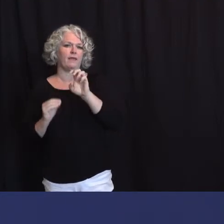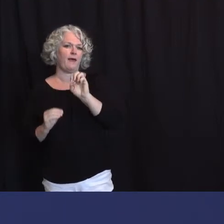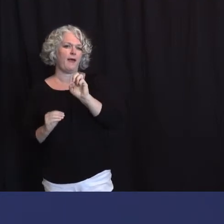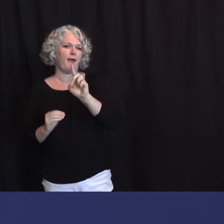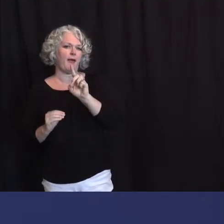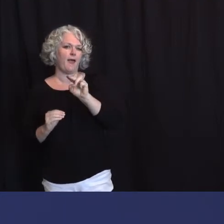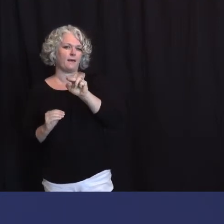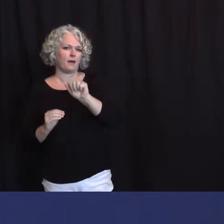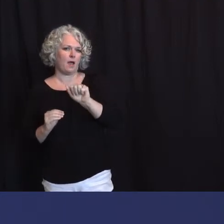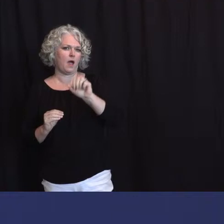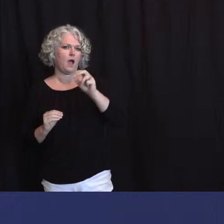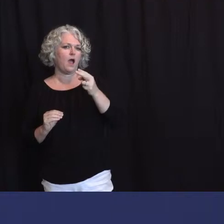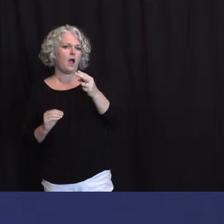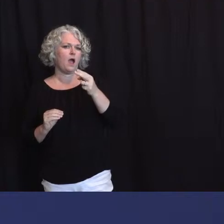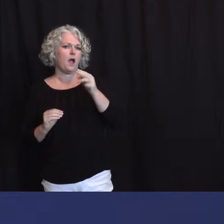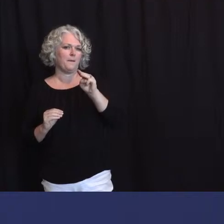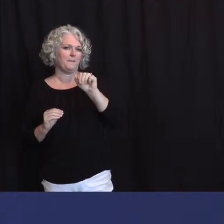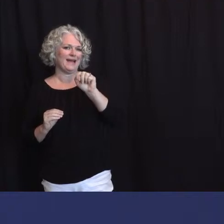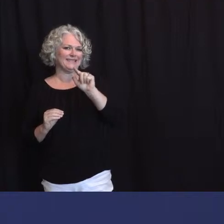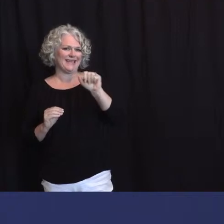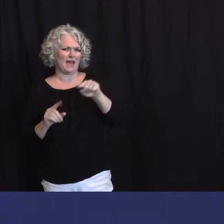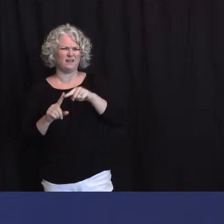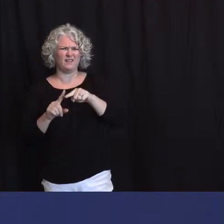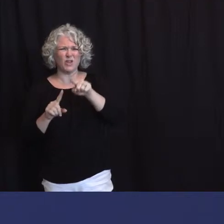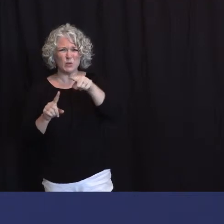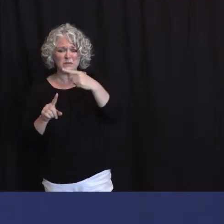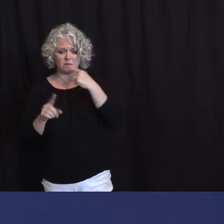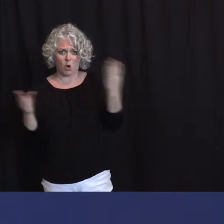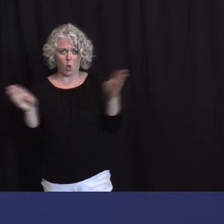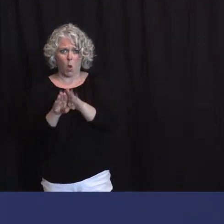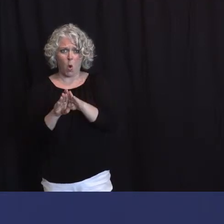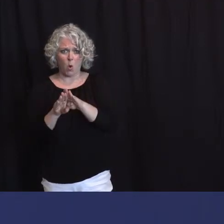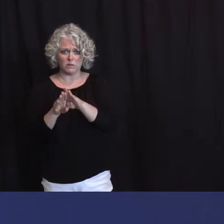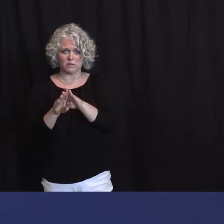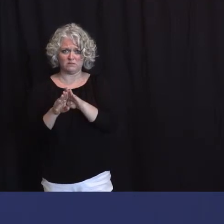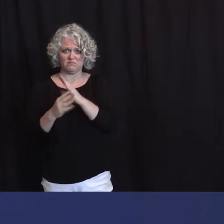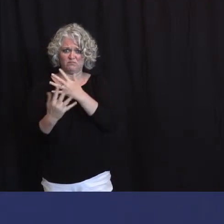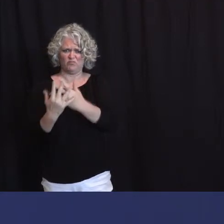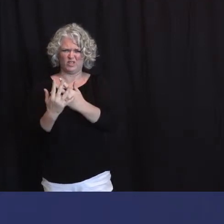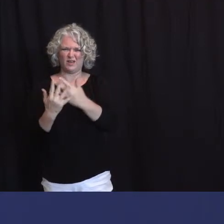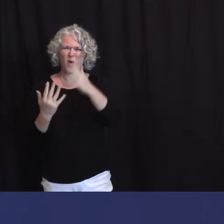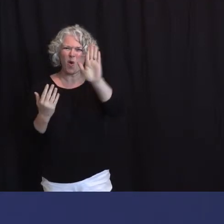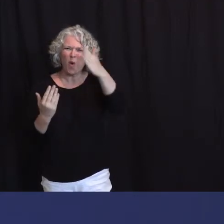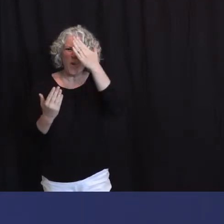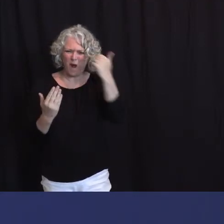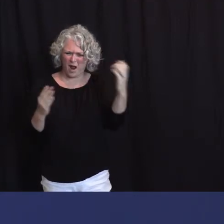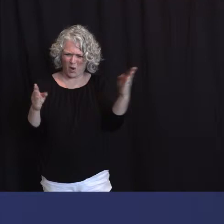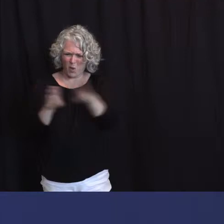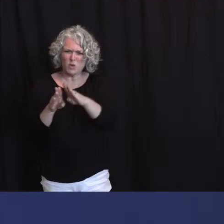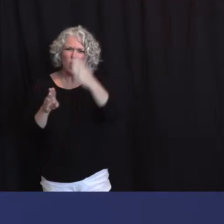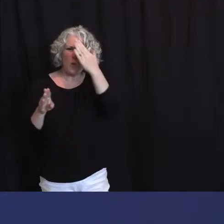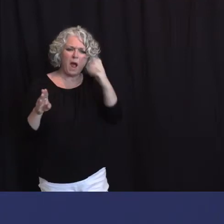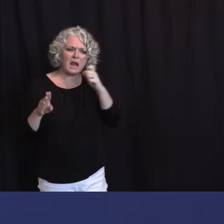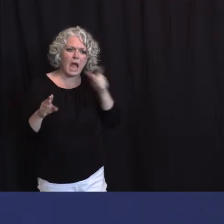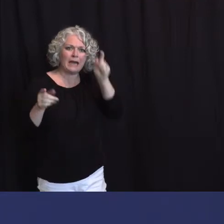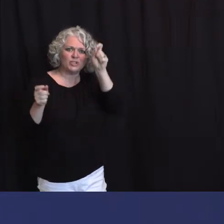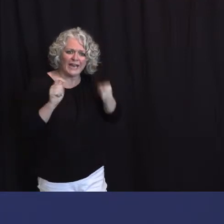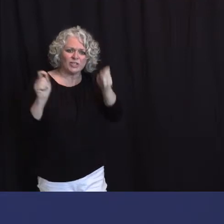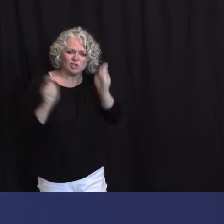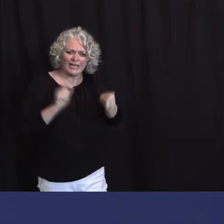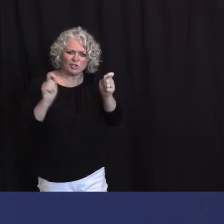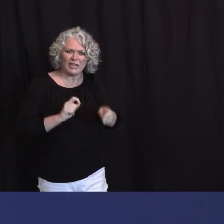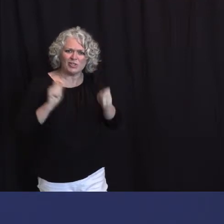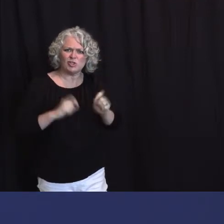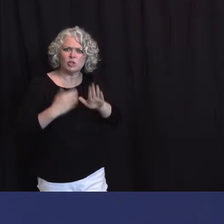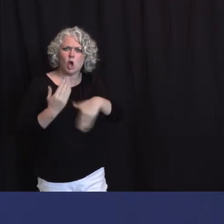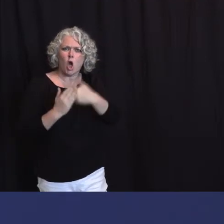Prison, why is it necessary to close the prison and not just implement the reforms that are outlined in the report? And does